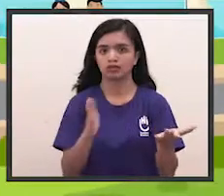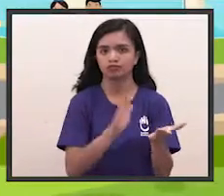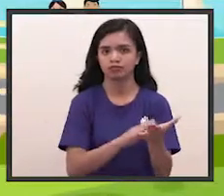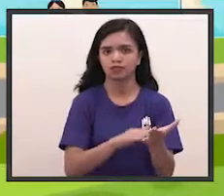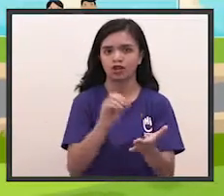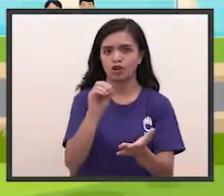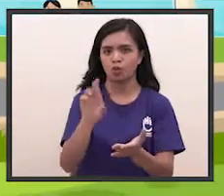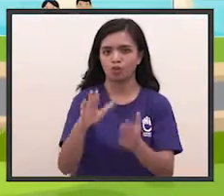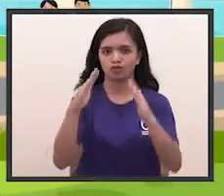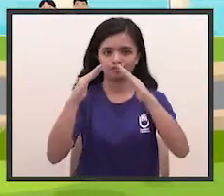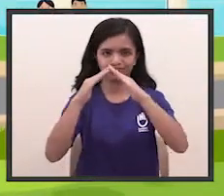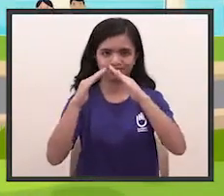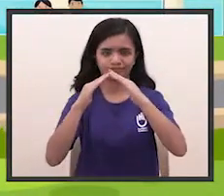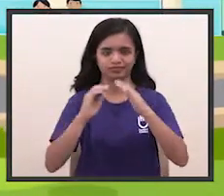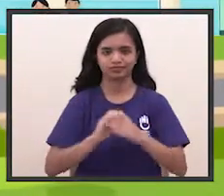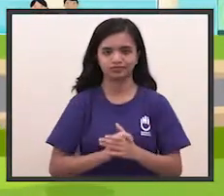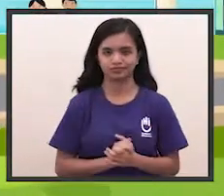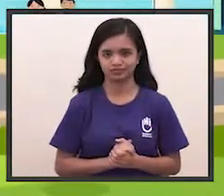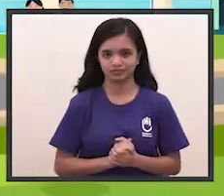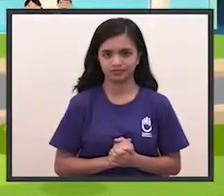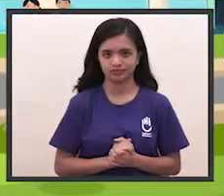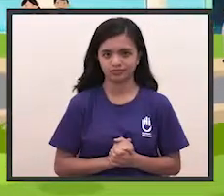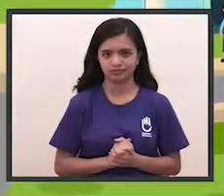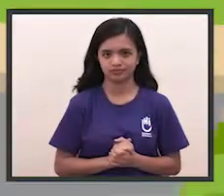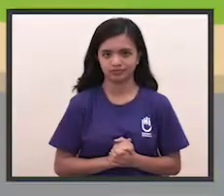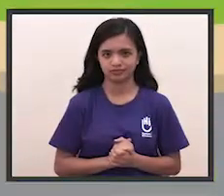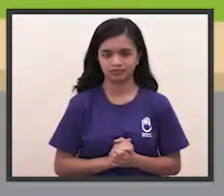or house.